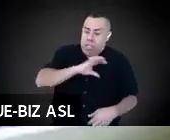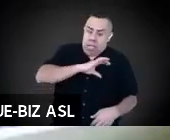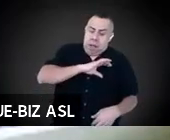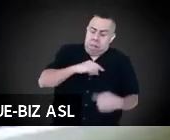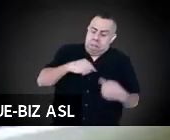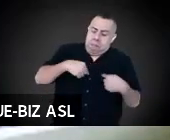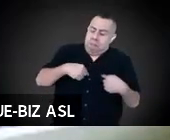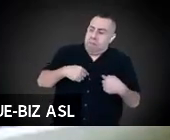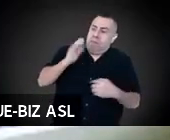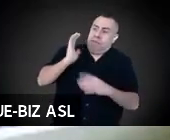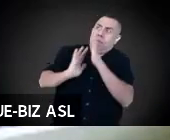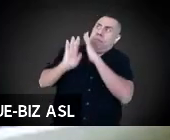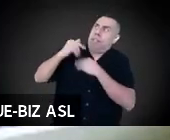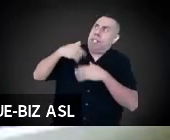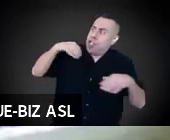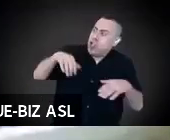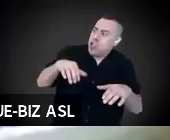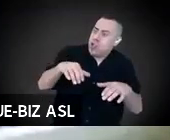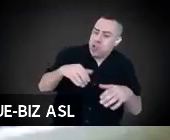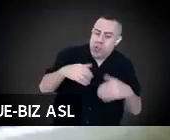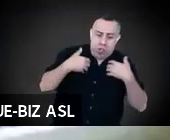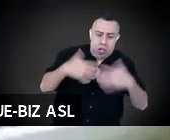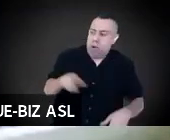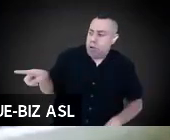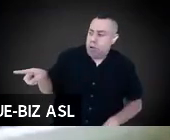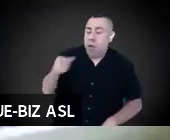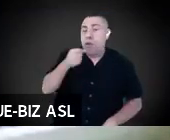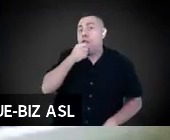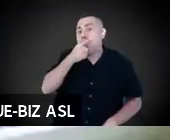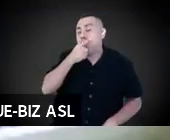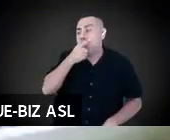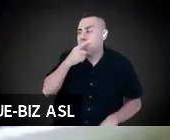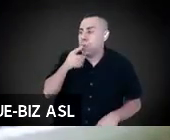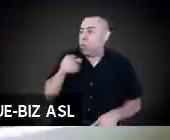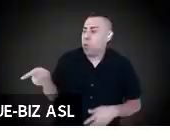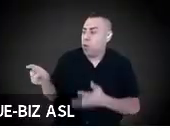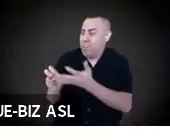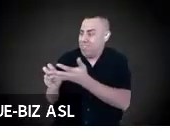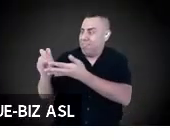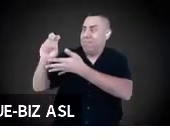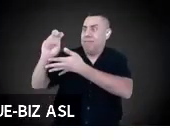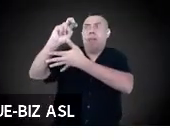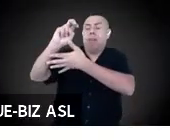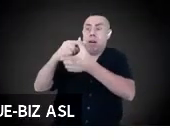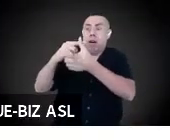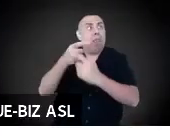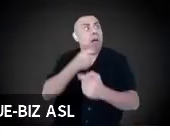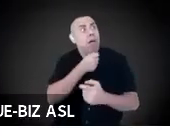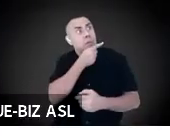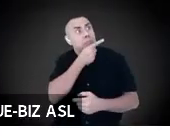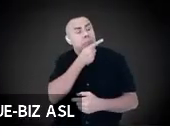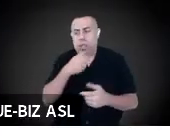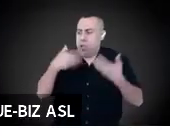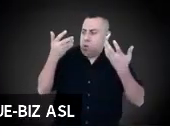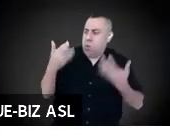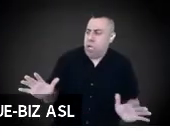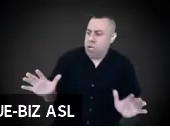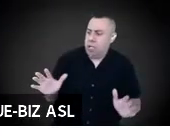past. I don't want that to come to the forefront by you rising through the chains. Mm-hmm. How do